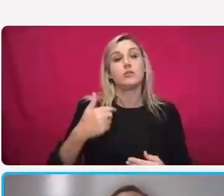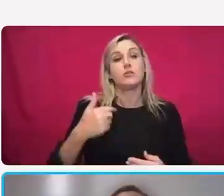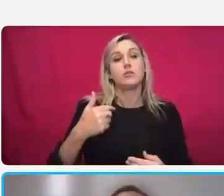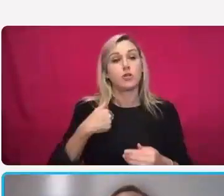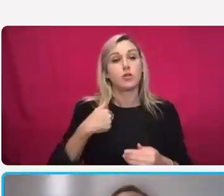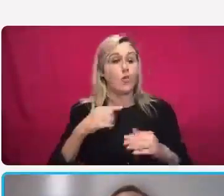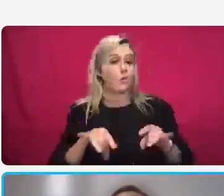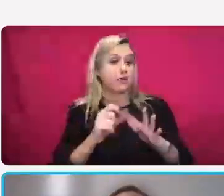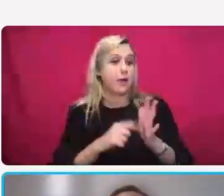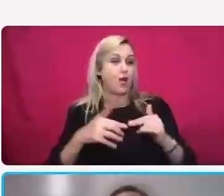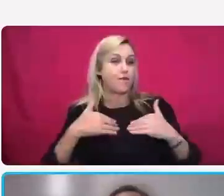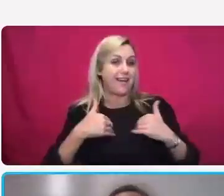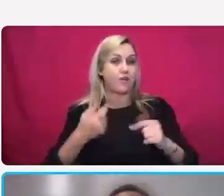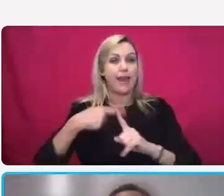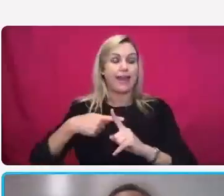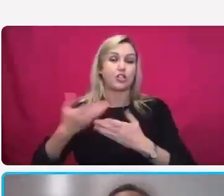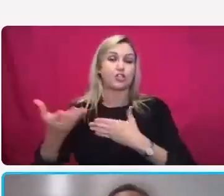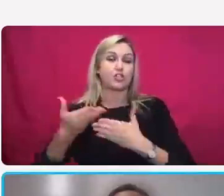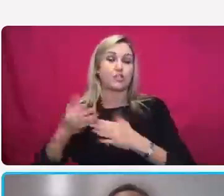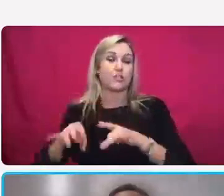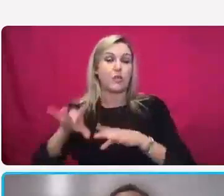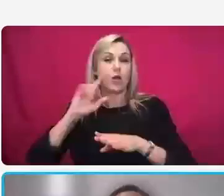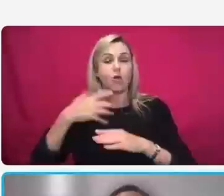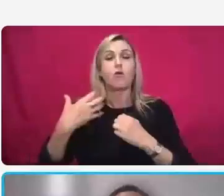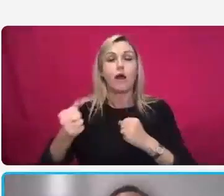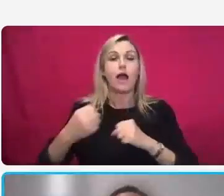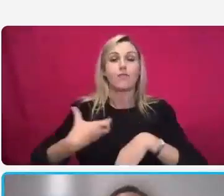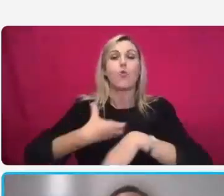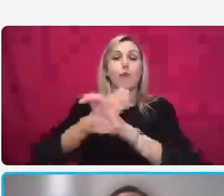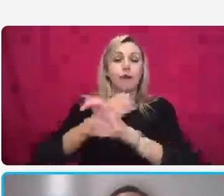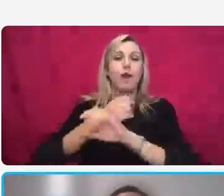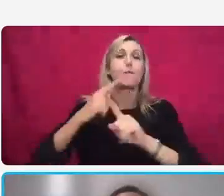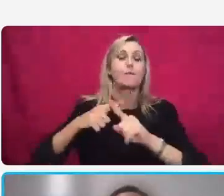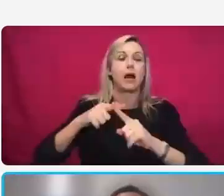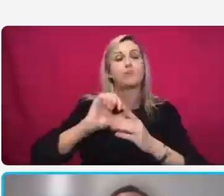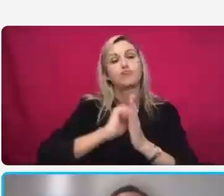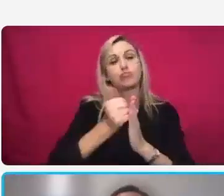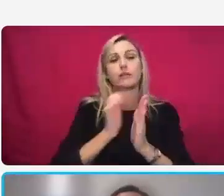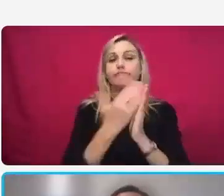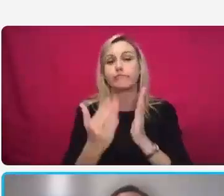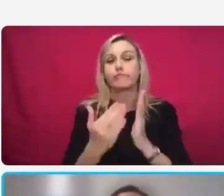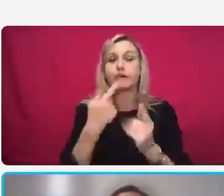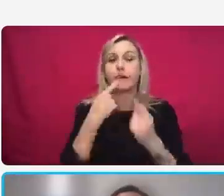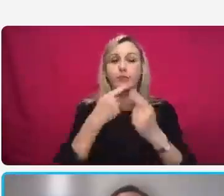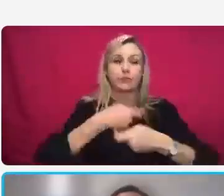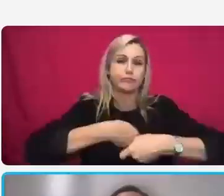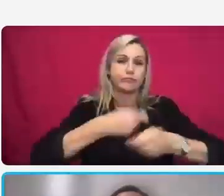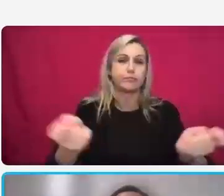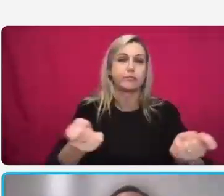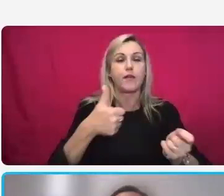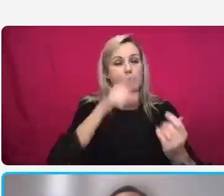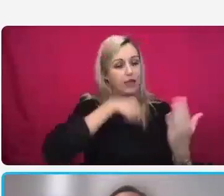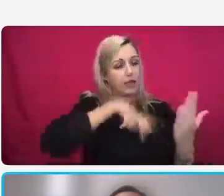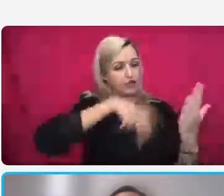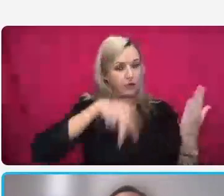Health, Services Australia will run webinars and publish education material closer to the date to help services understand the